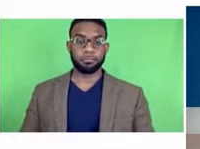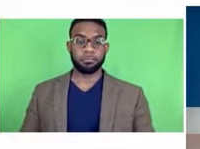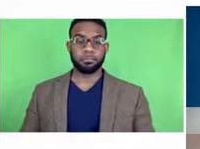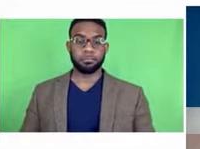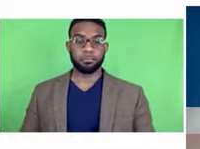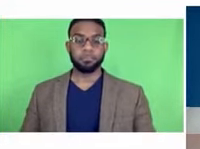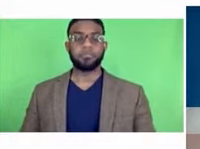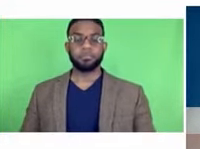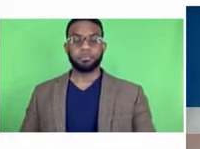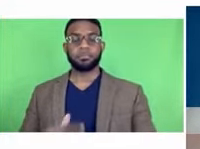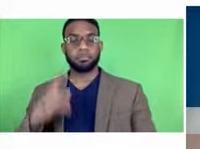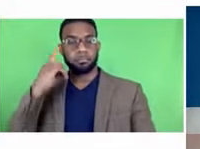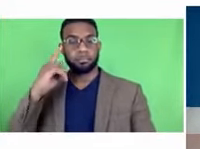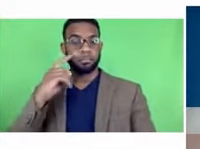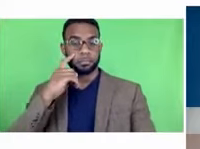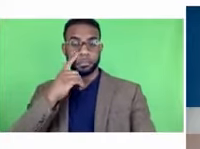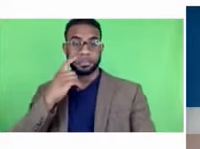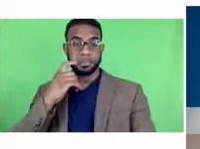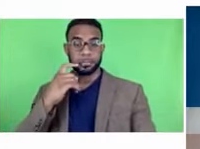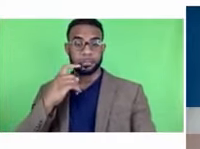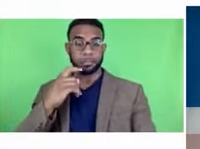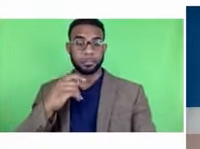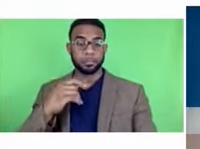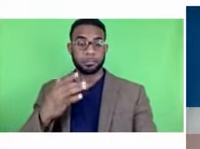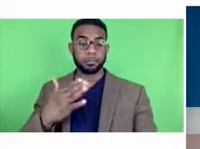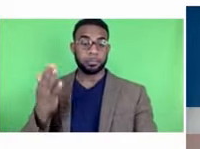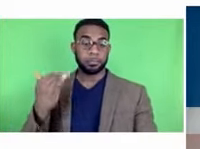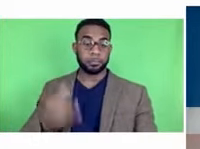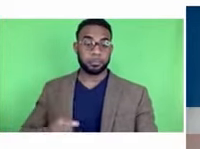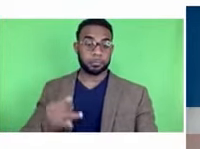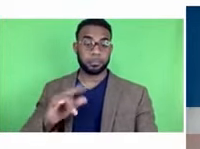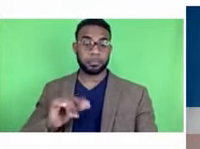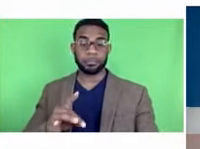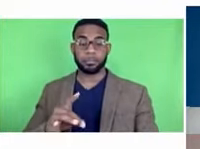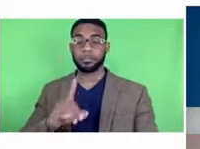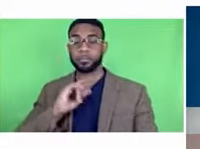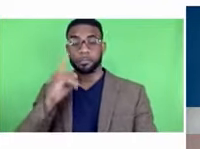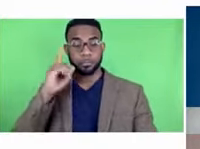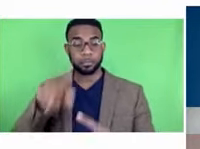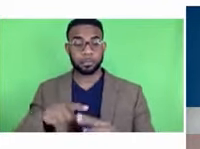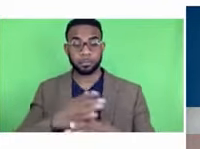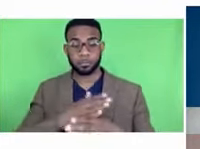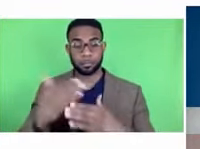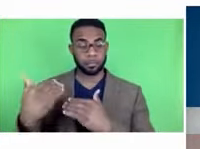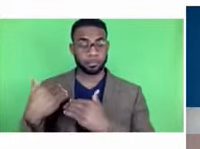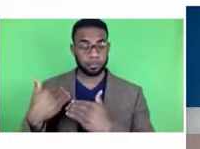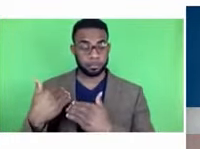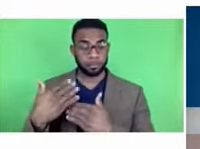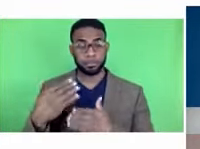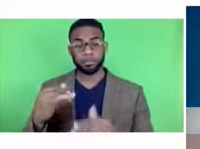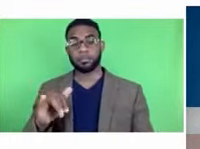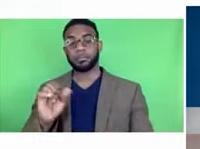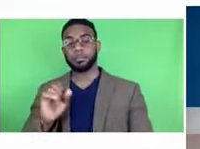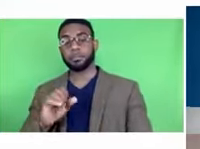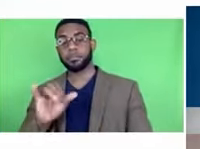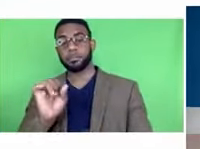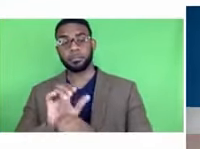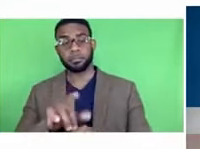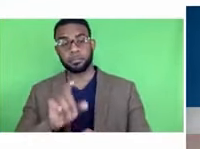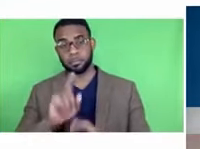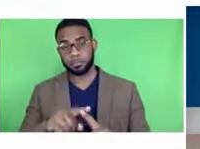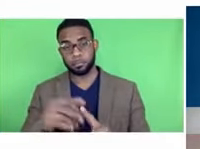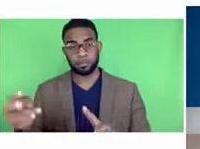Yeah, I think, you know, maybe my lasting comment is that I really do think it's a shared responsibility, and that employers need to, you know,